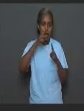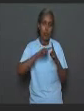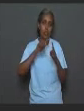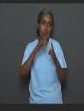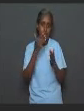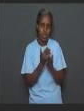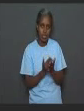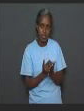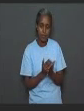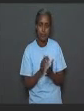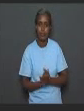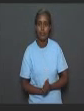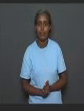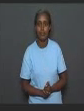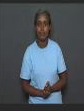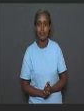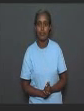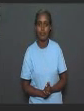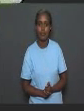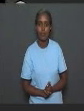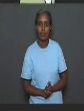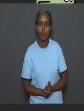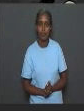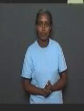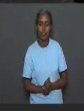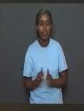Let's get back to our lesson.